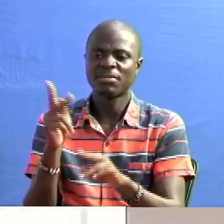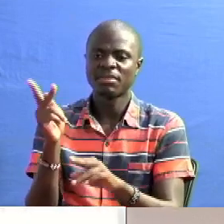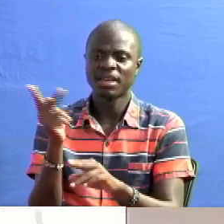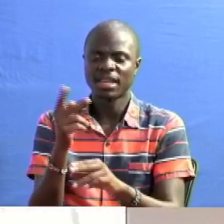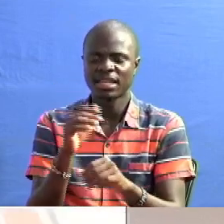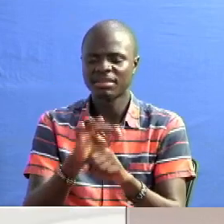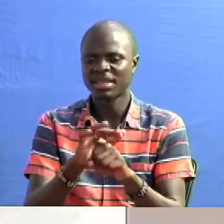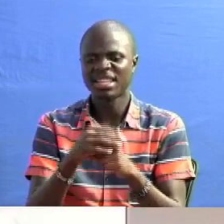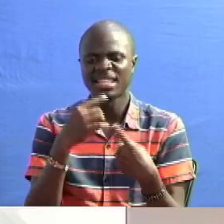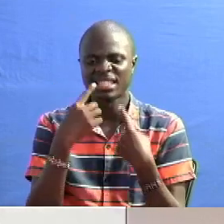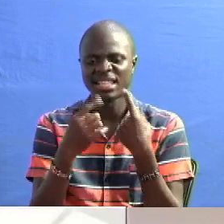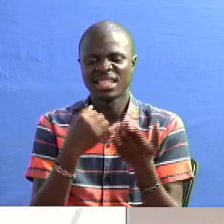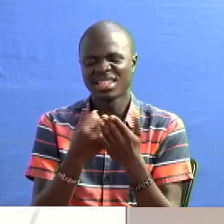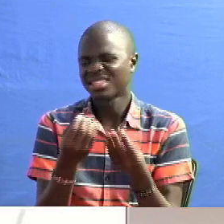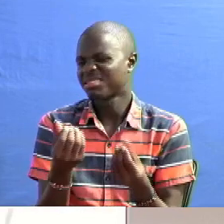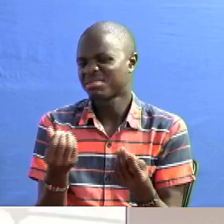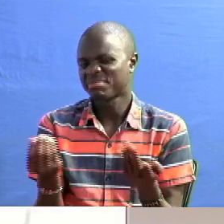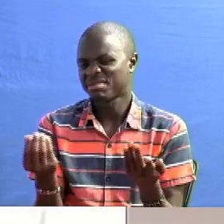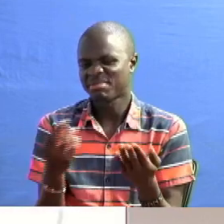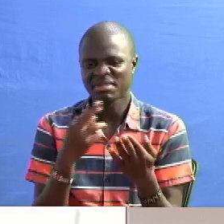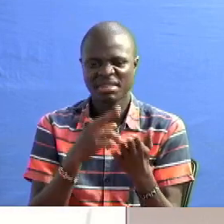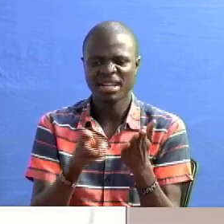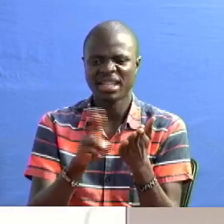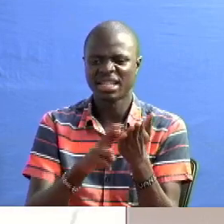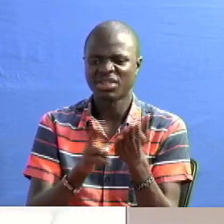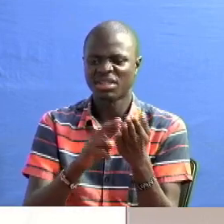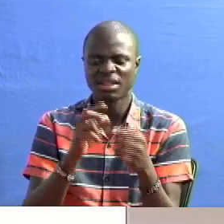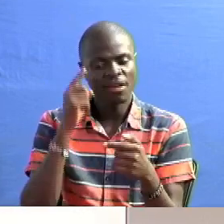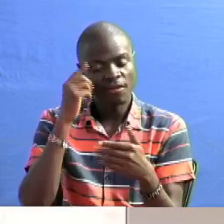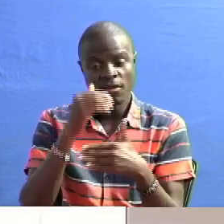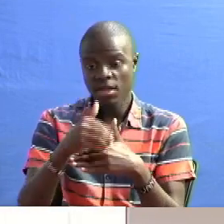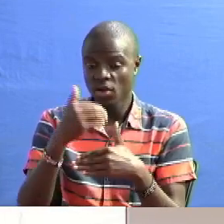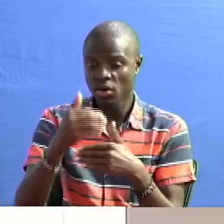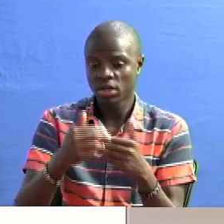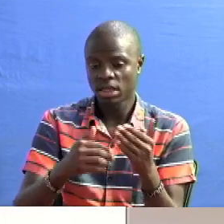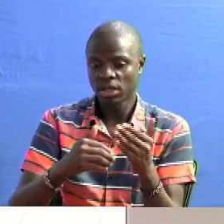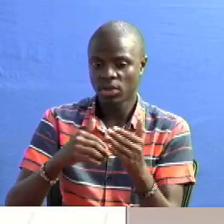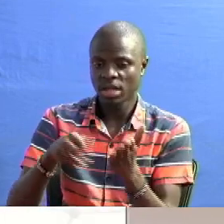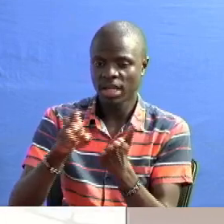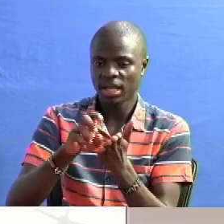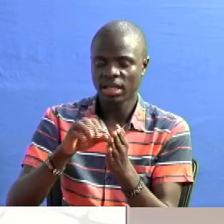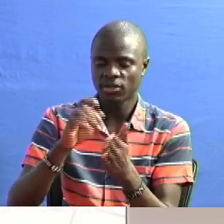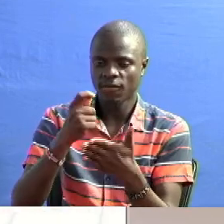rhetoric and criticizing the government for the continued increase of taxes.